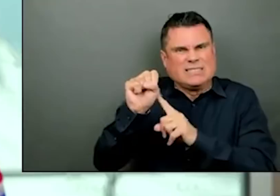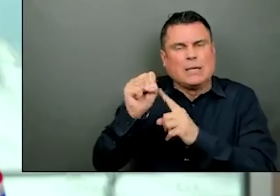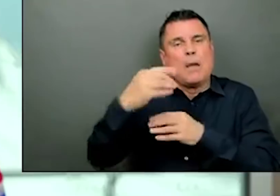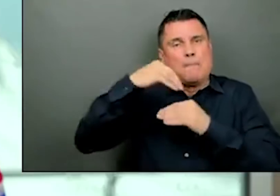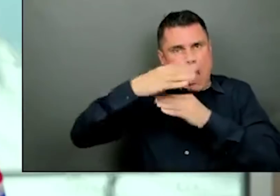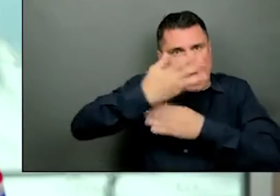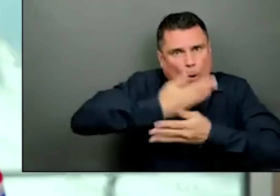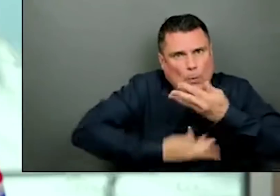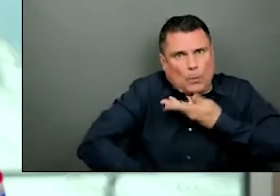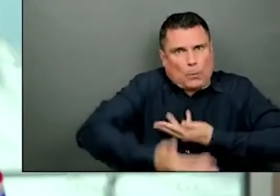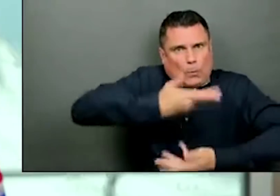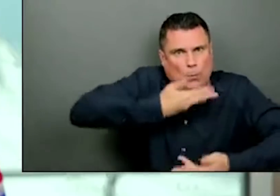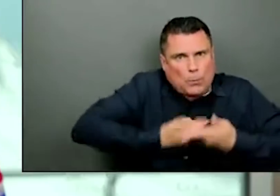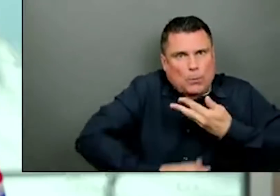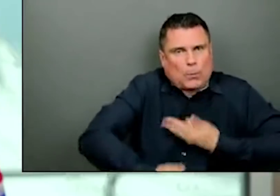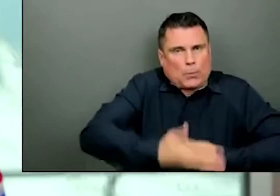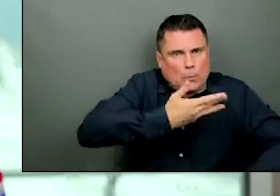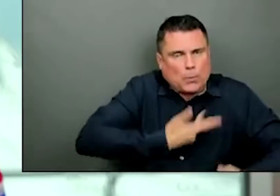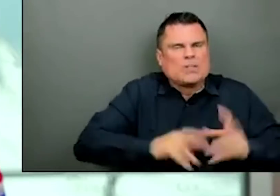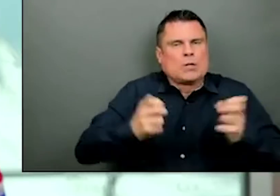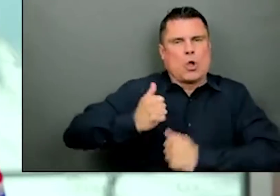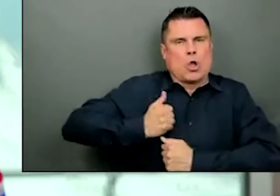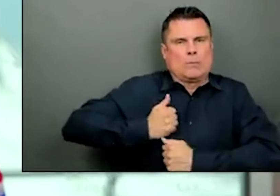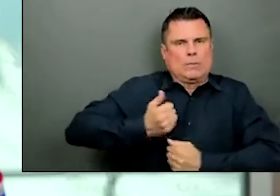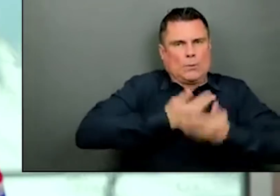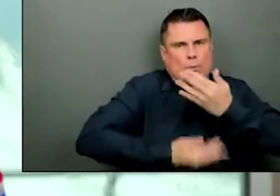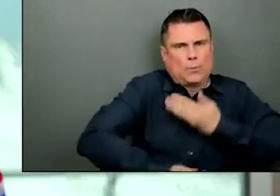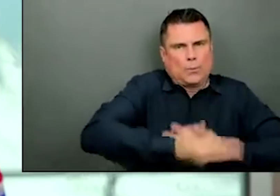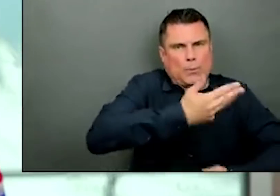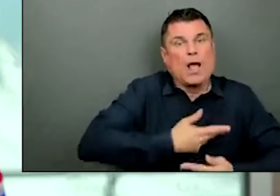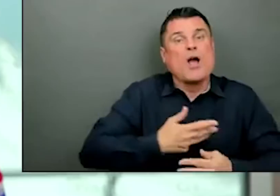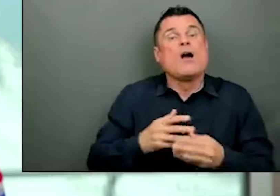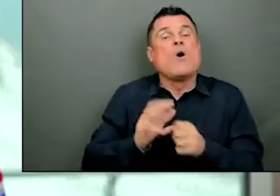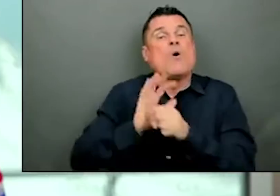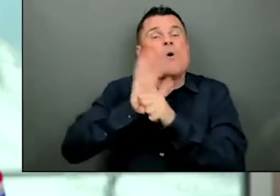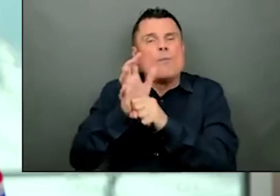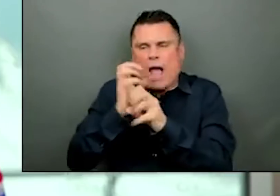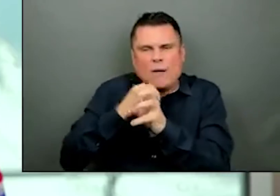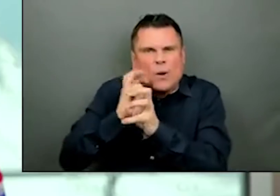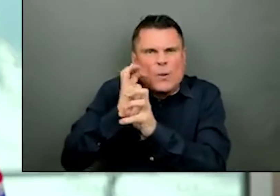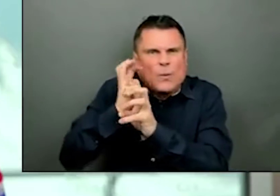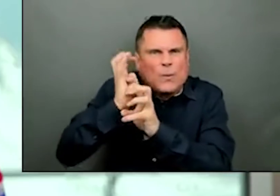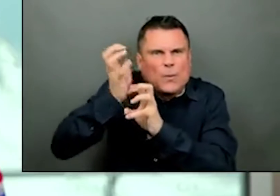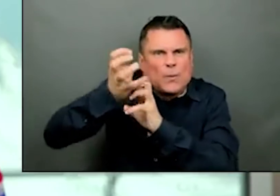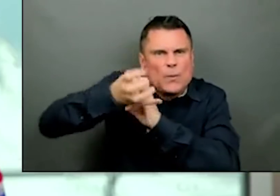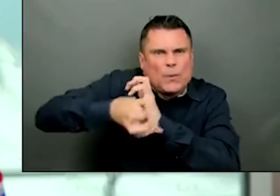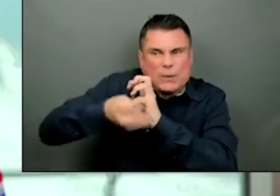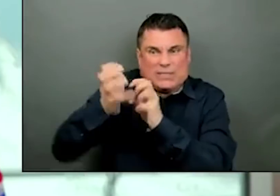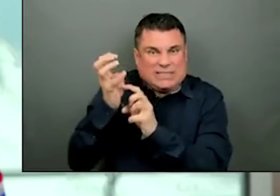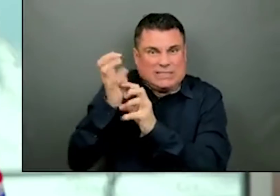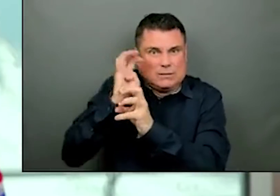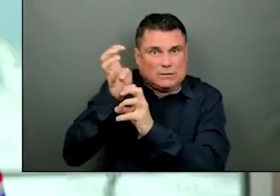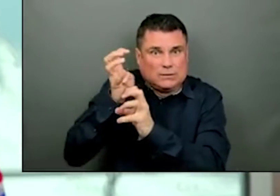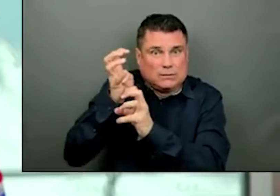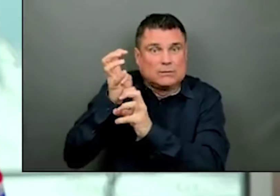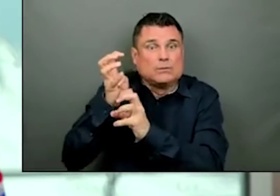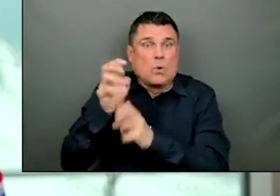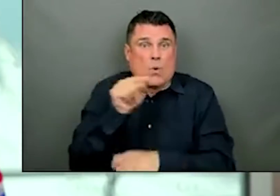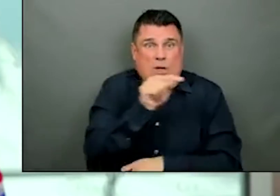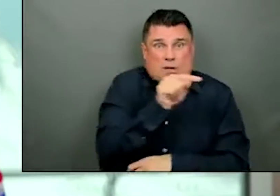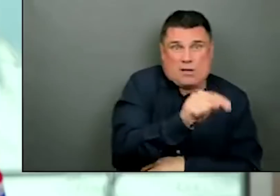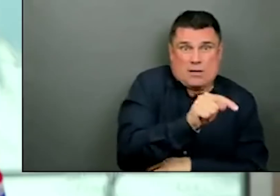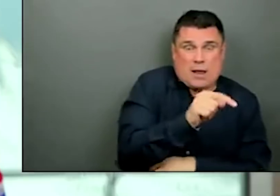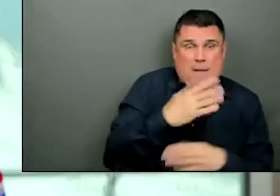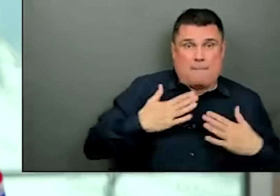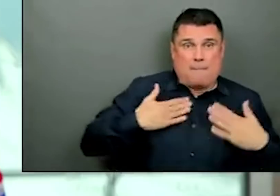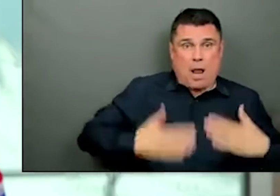the spike protein on the outside of the virus, and all of the vaccines that we have so far are designed to develop, for your